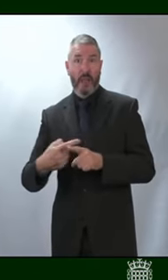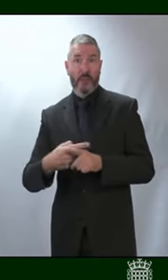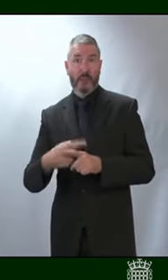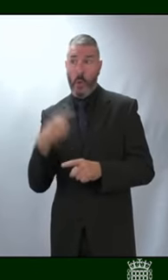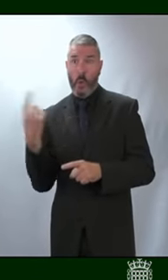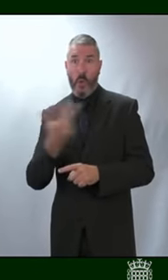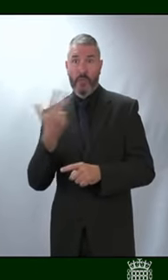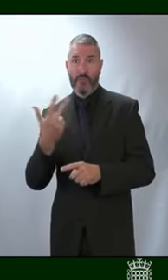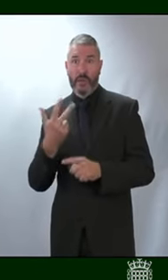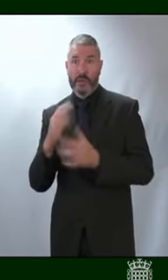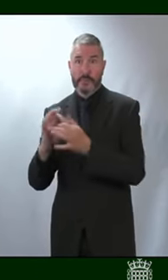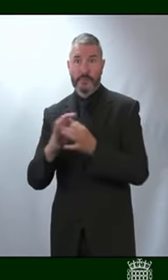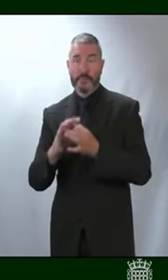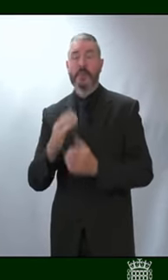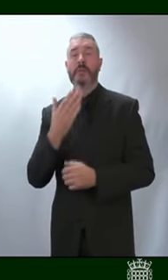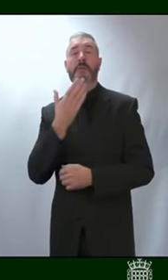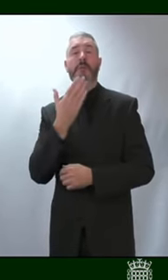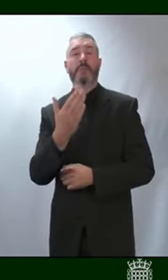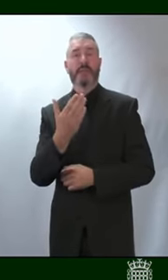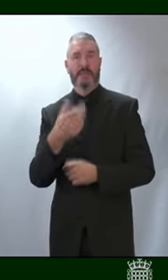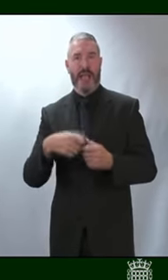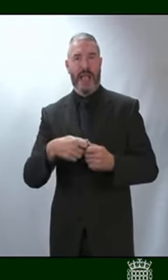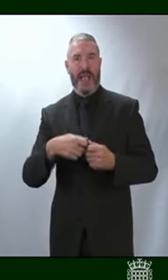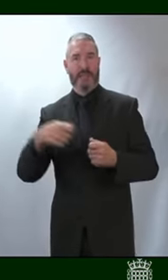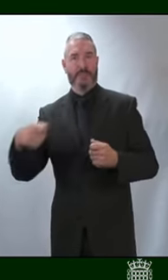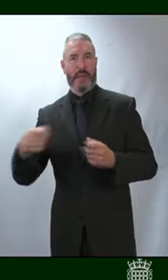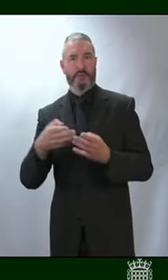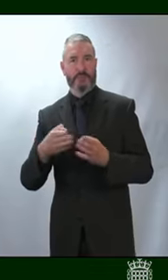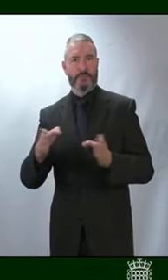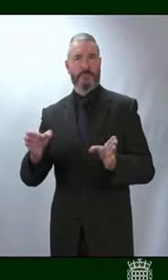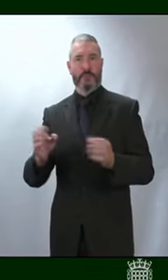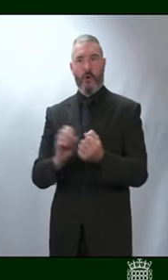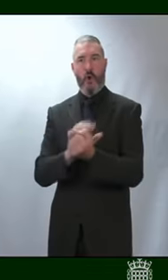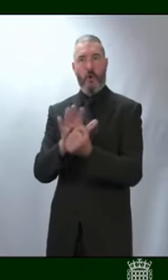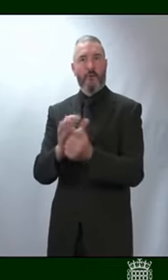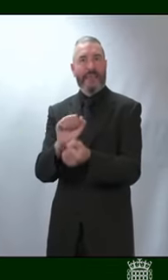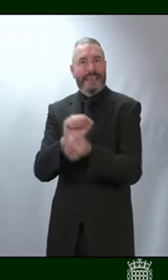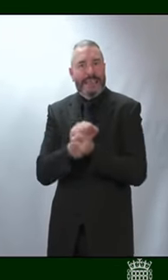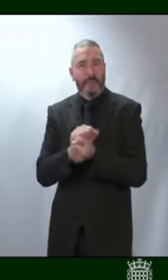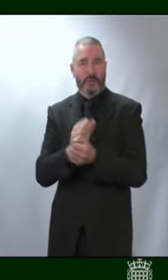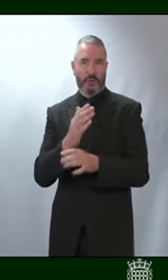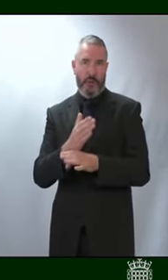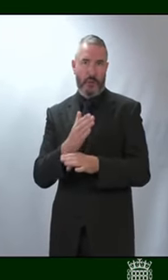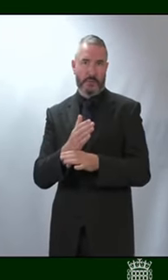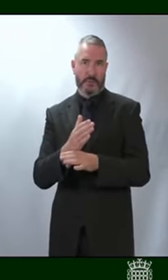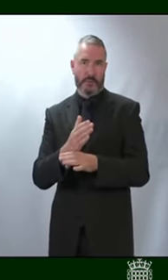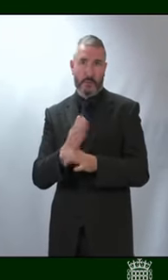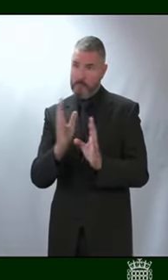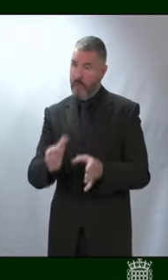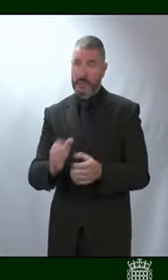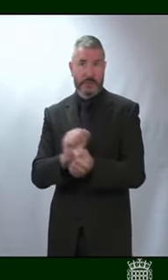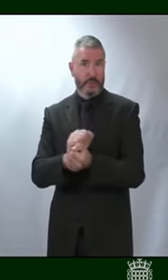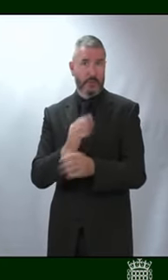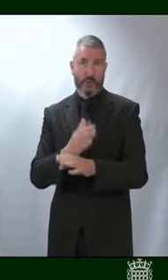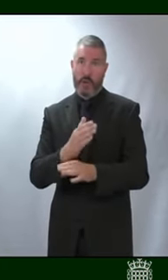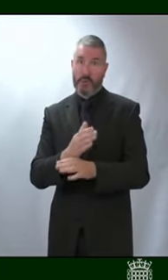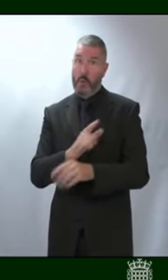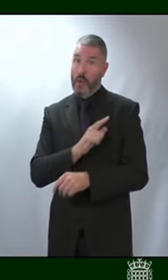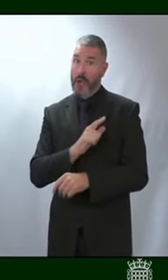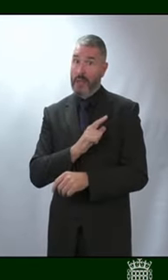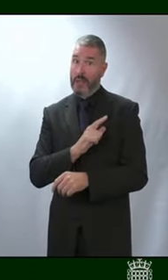in a call for a targeted expansion in the COVID job retention scheme. And make no mistake, there's a tsunami of